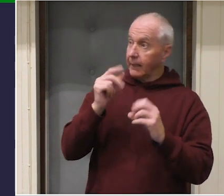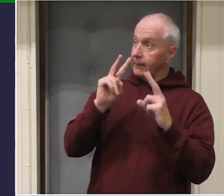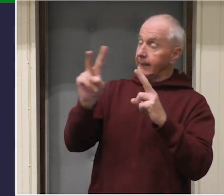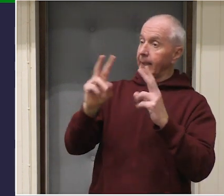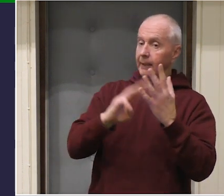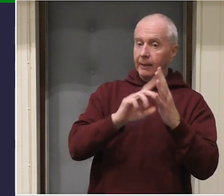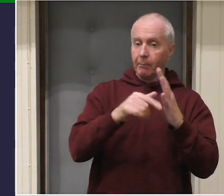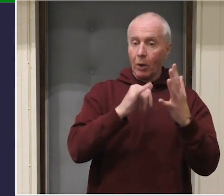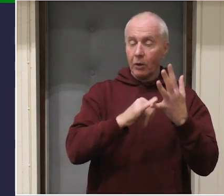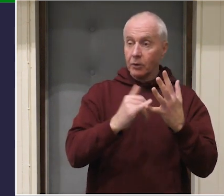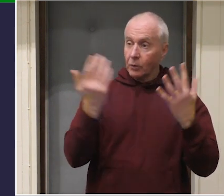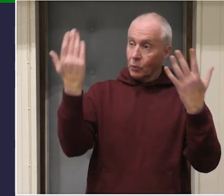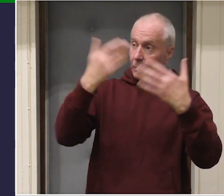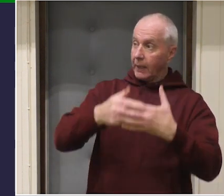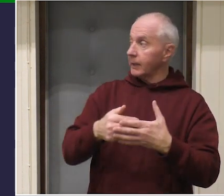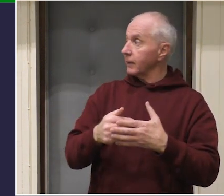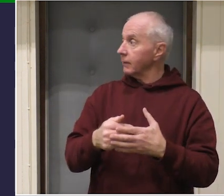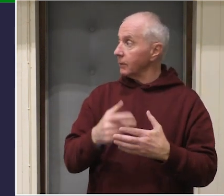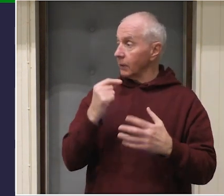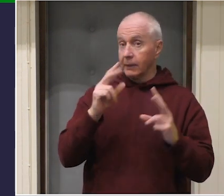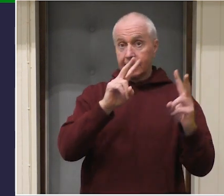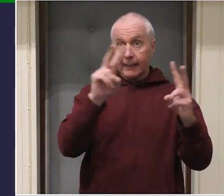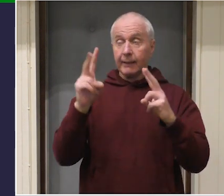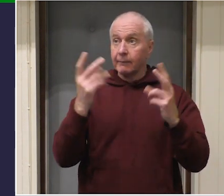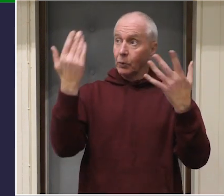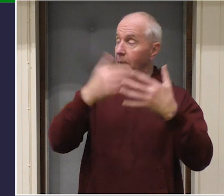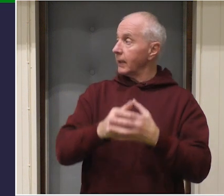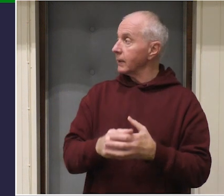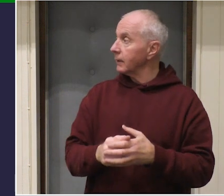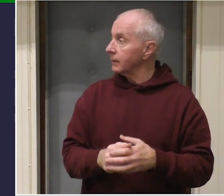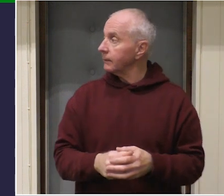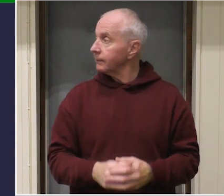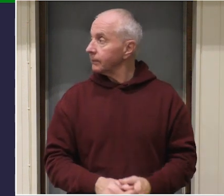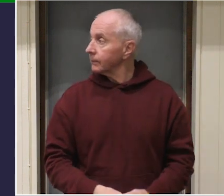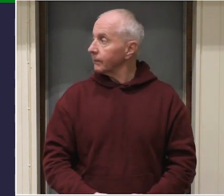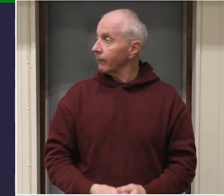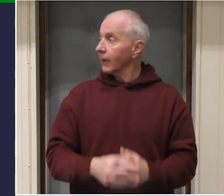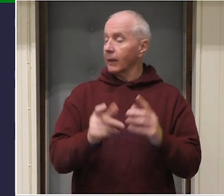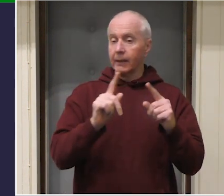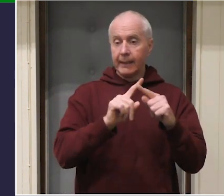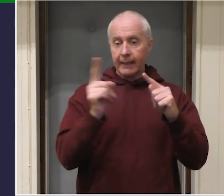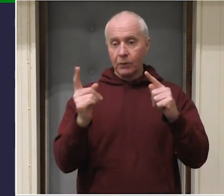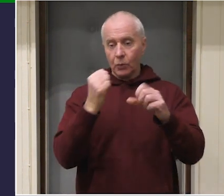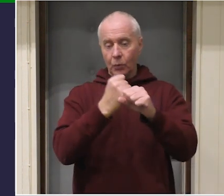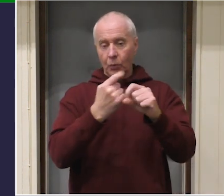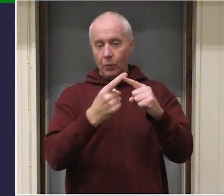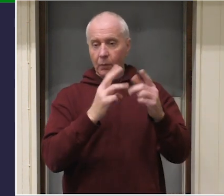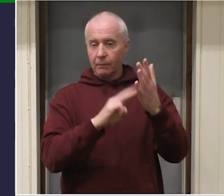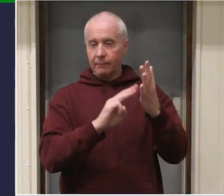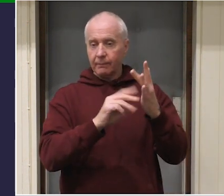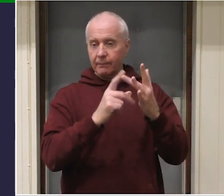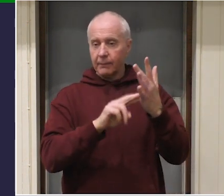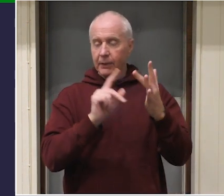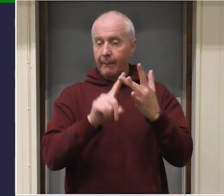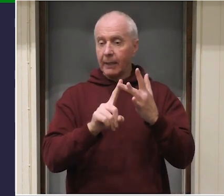looking at it on my way over to the room, to the building tonight. It's just next to Castor and Pollux in Gemini. And the weird thing about